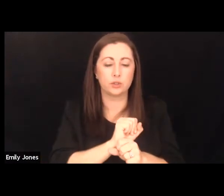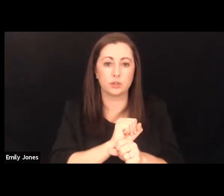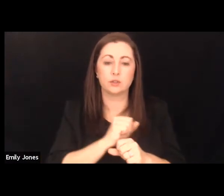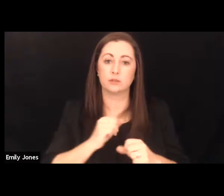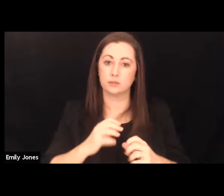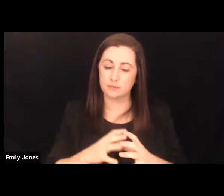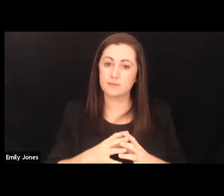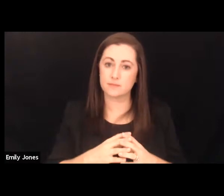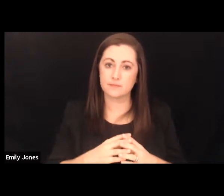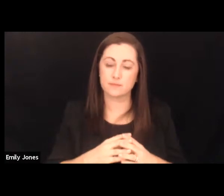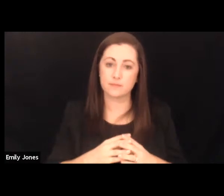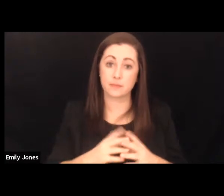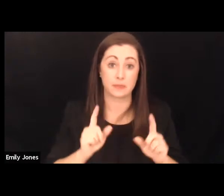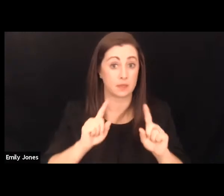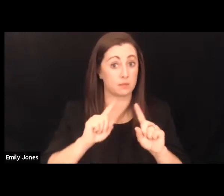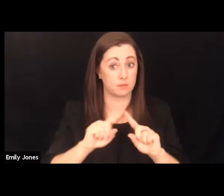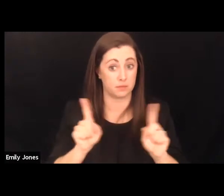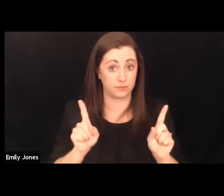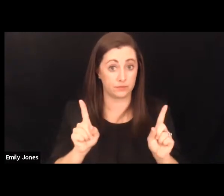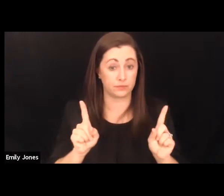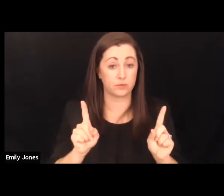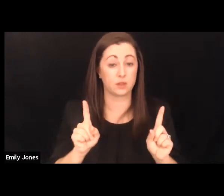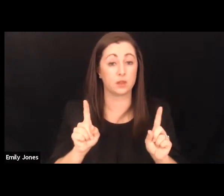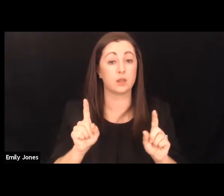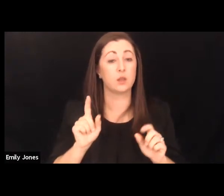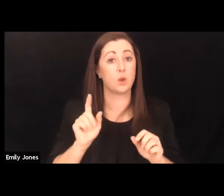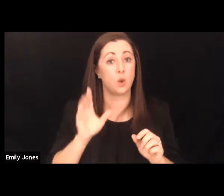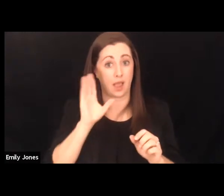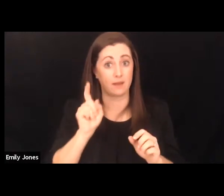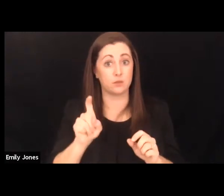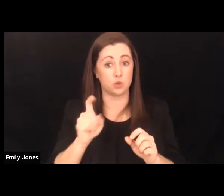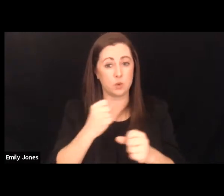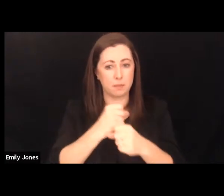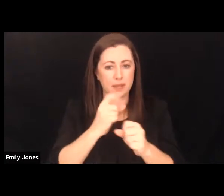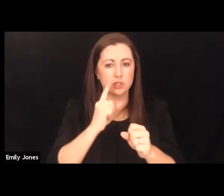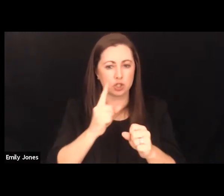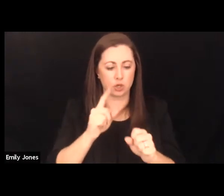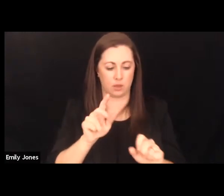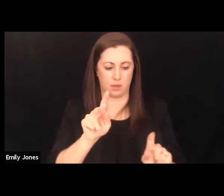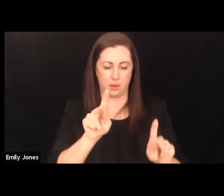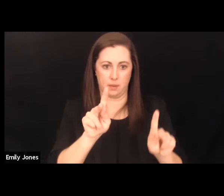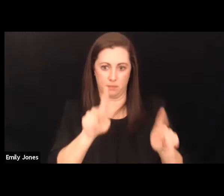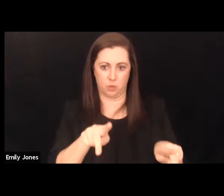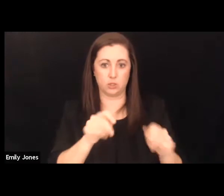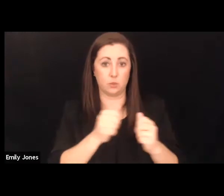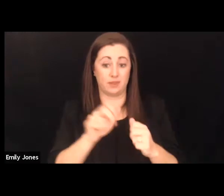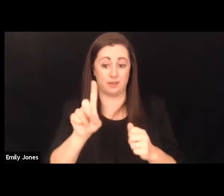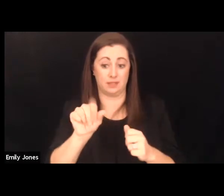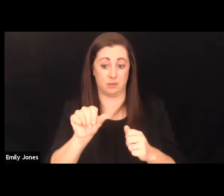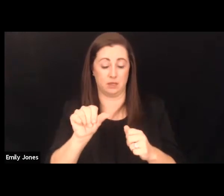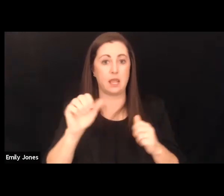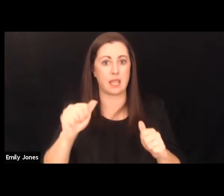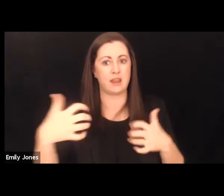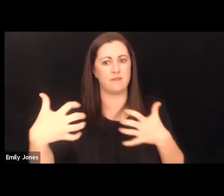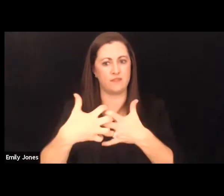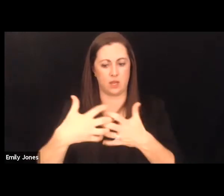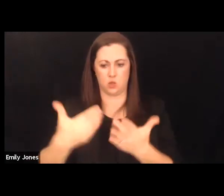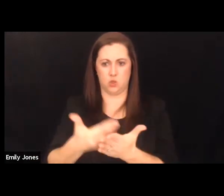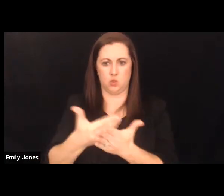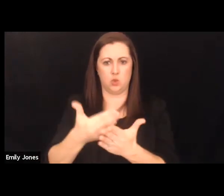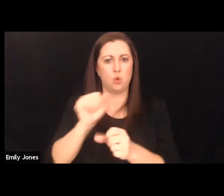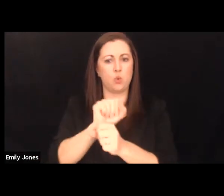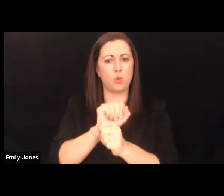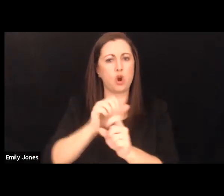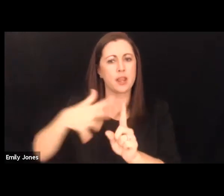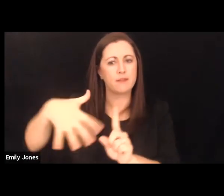to have to do to make sure that persons with disabilities can fit into this new work environment in competitive